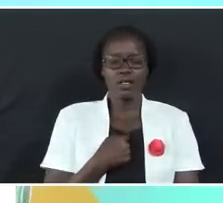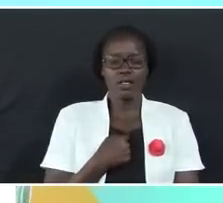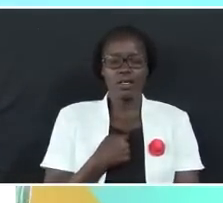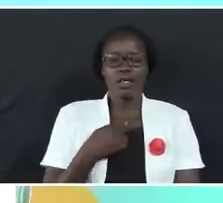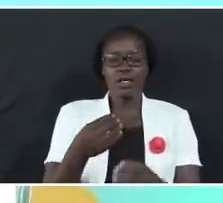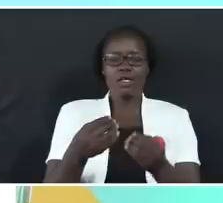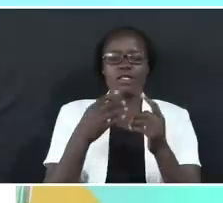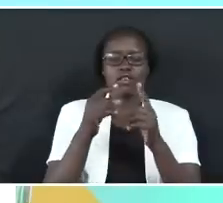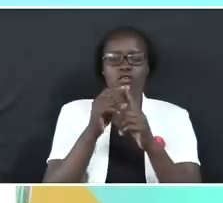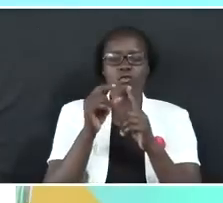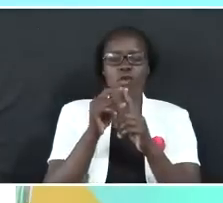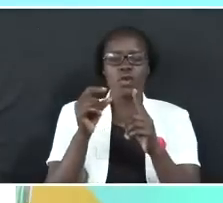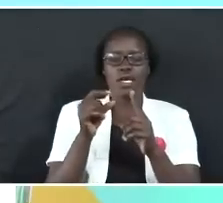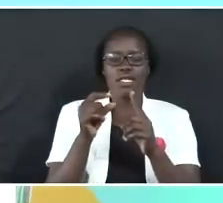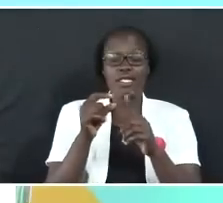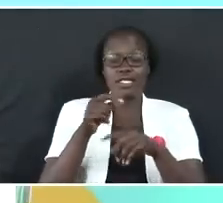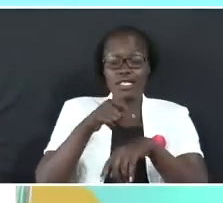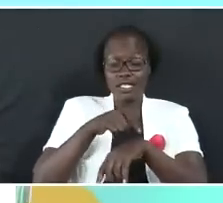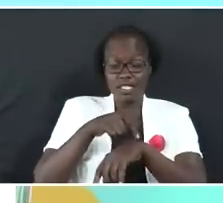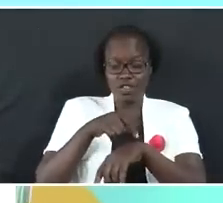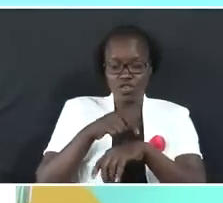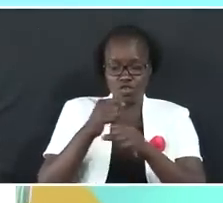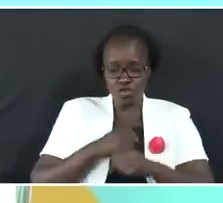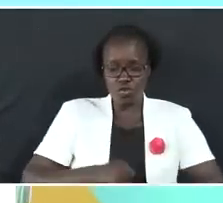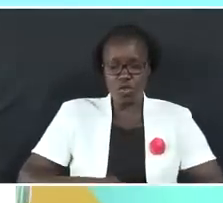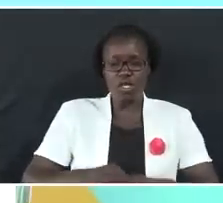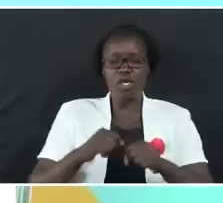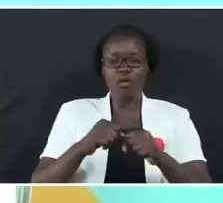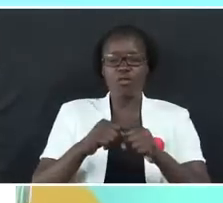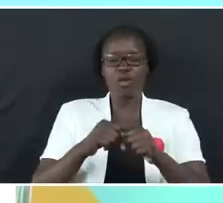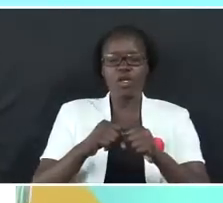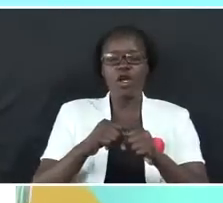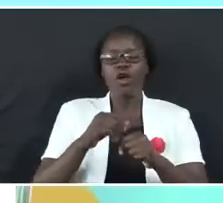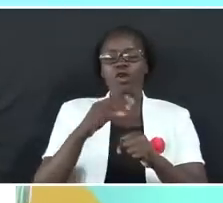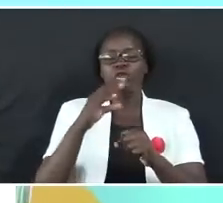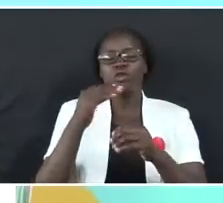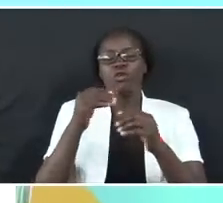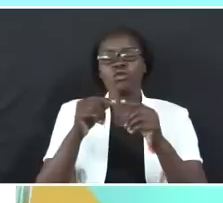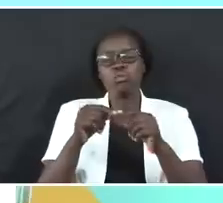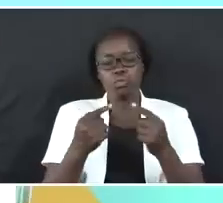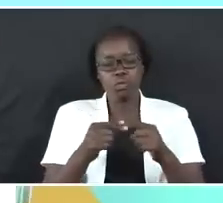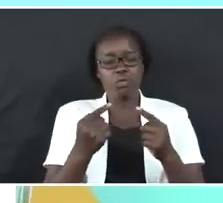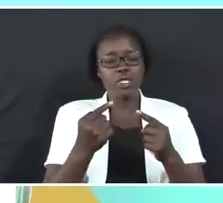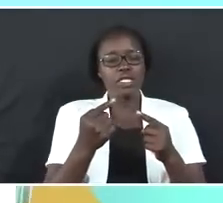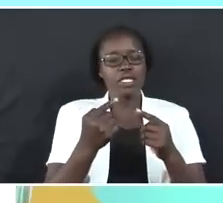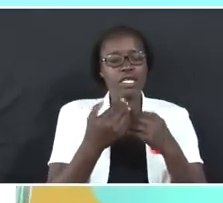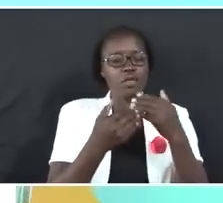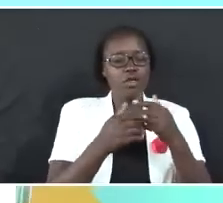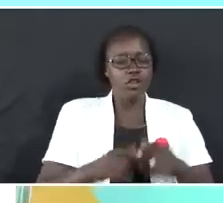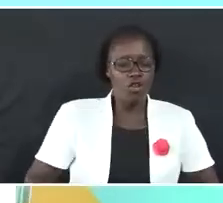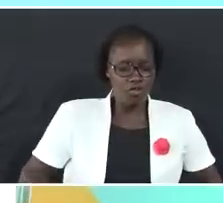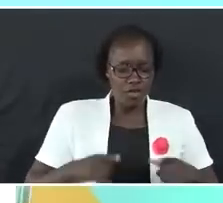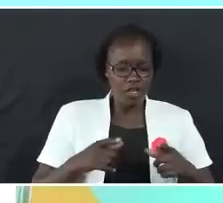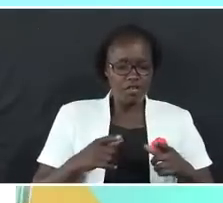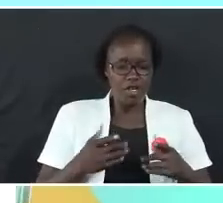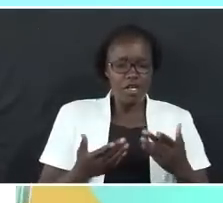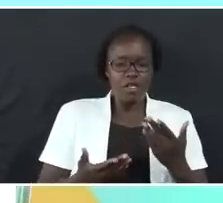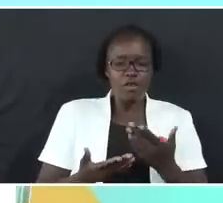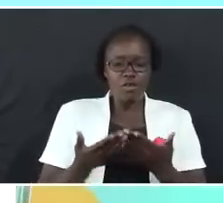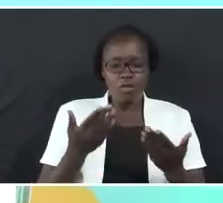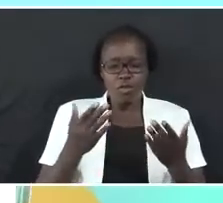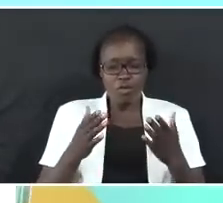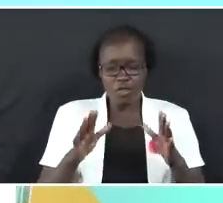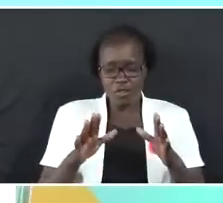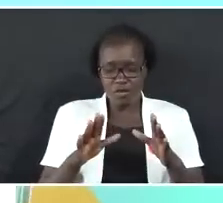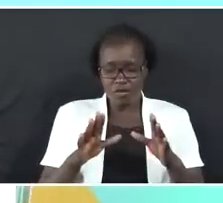and give me a word in season to be able to break the bread of life. May we be re-energized.